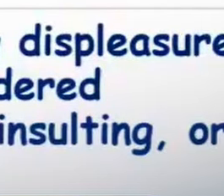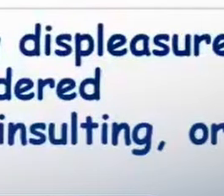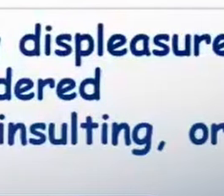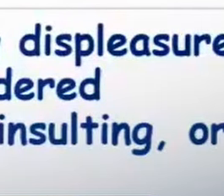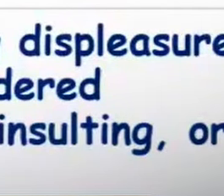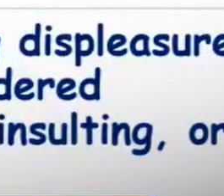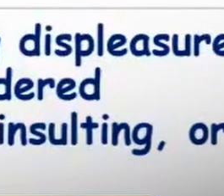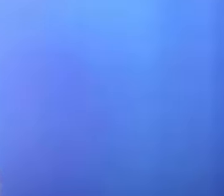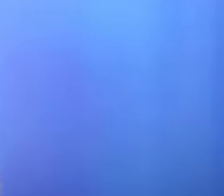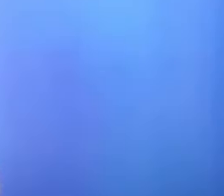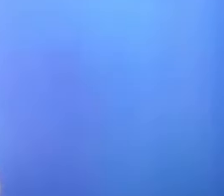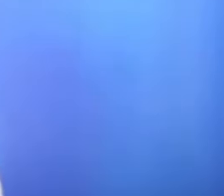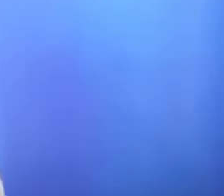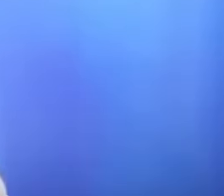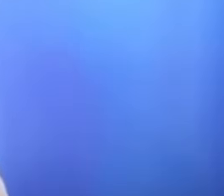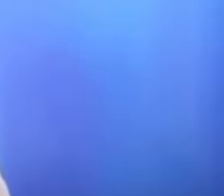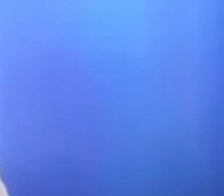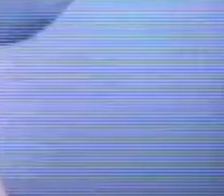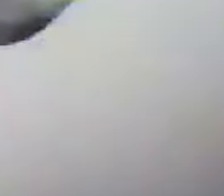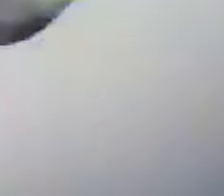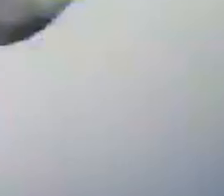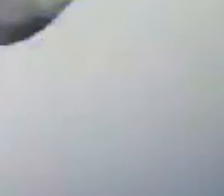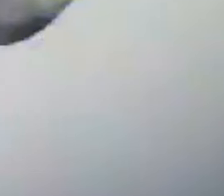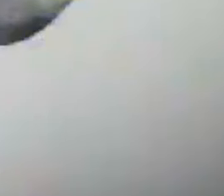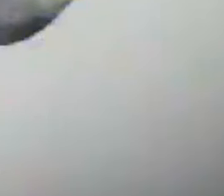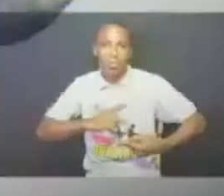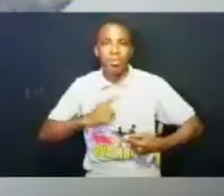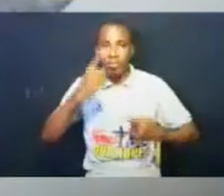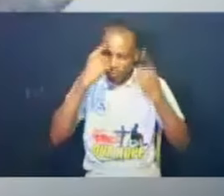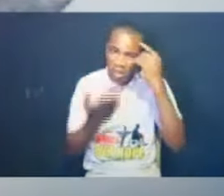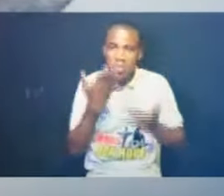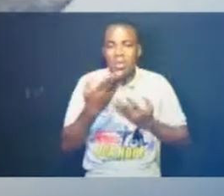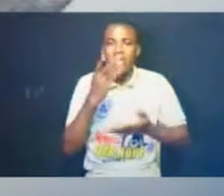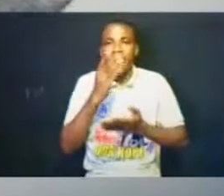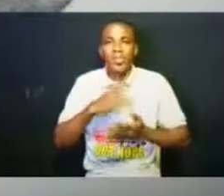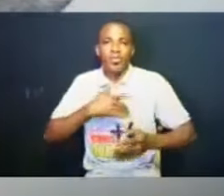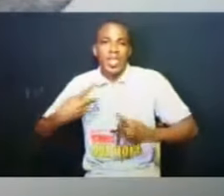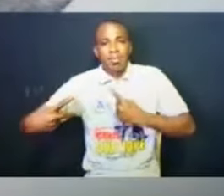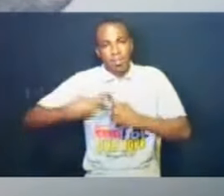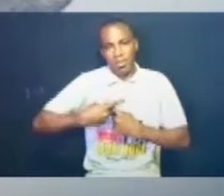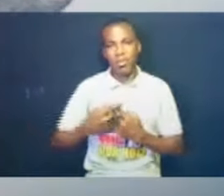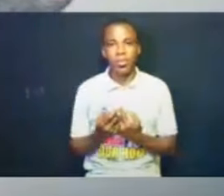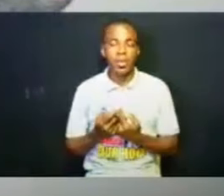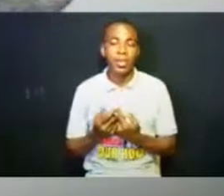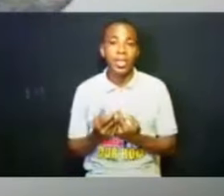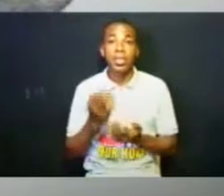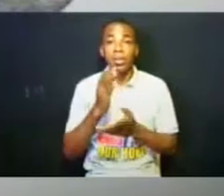bitter people describe this feeling of displeasure as righteous